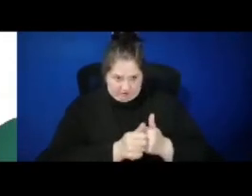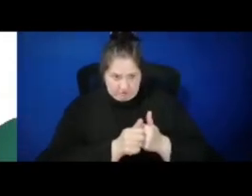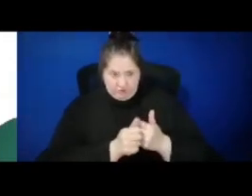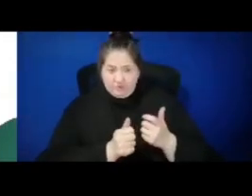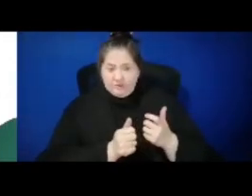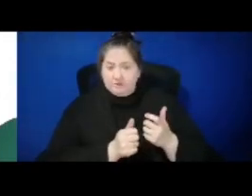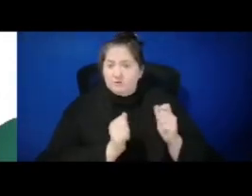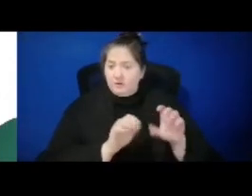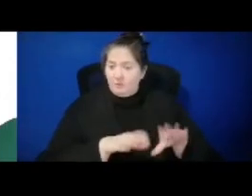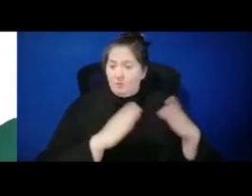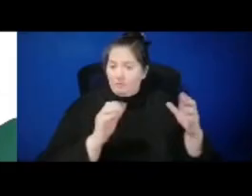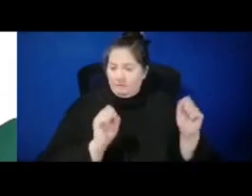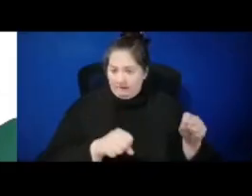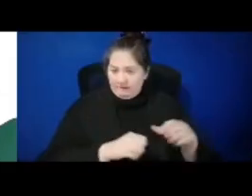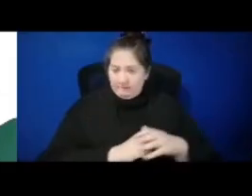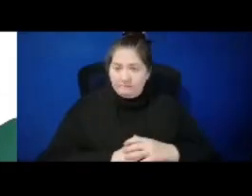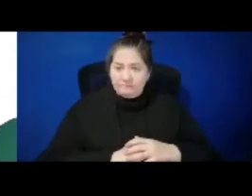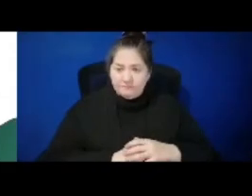your screen as well.